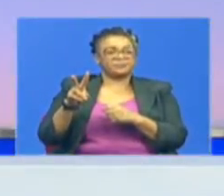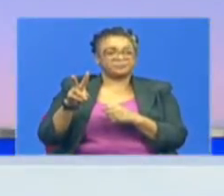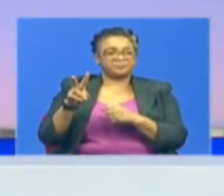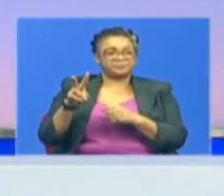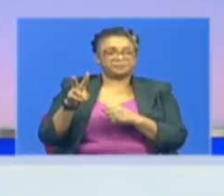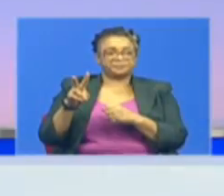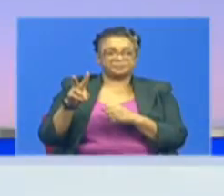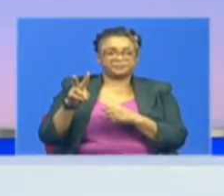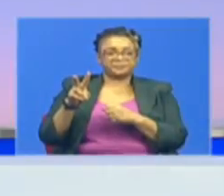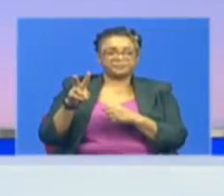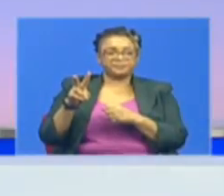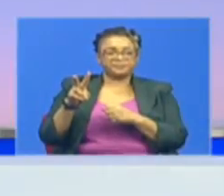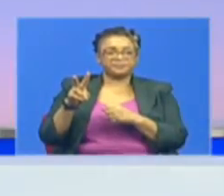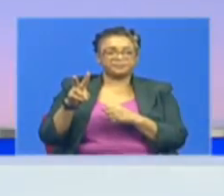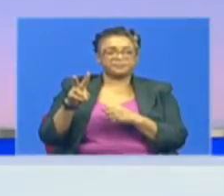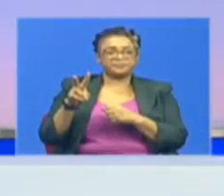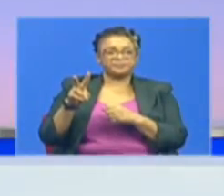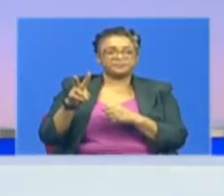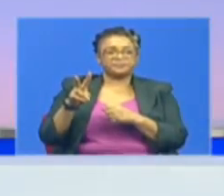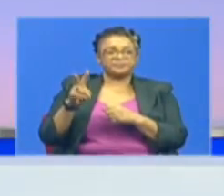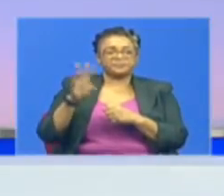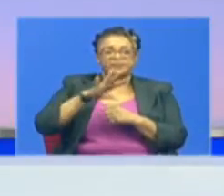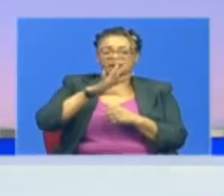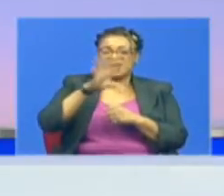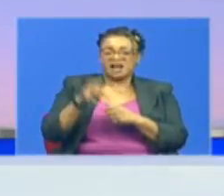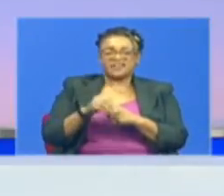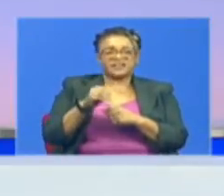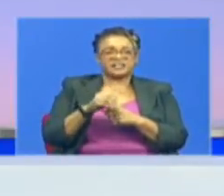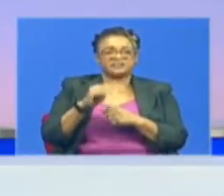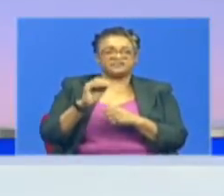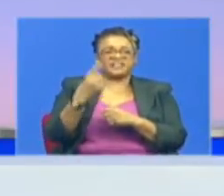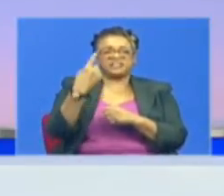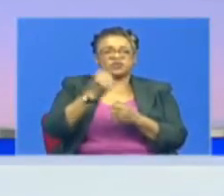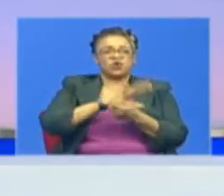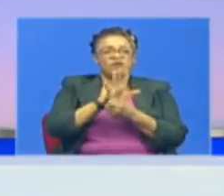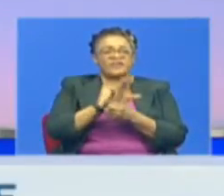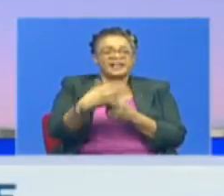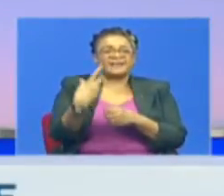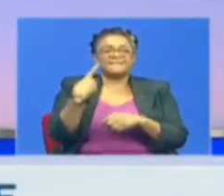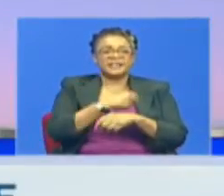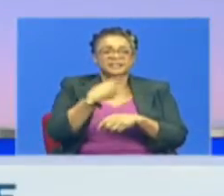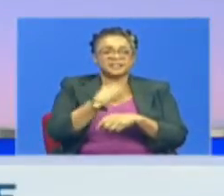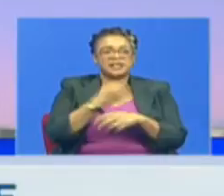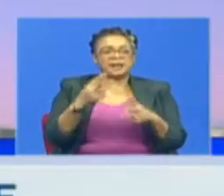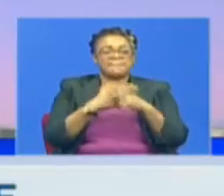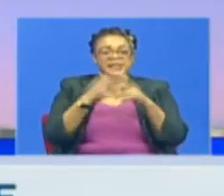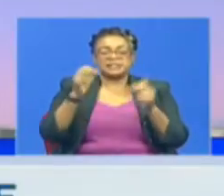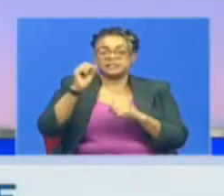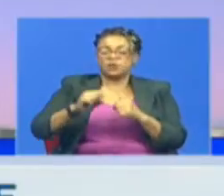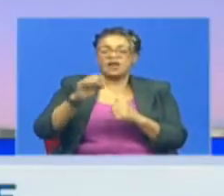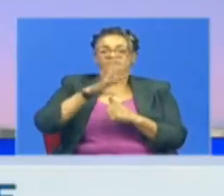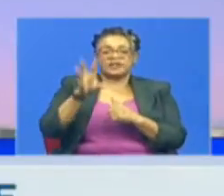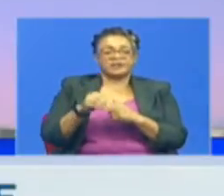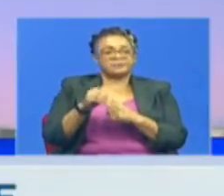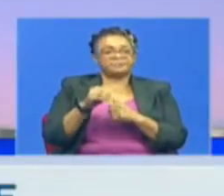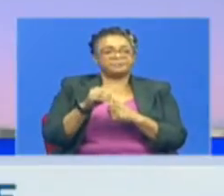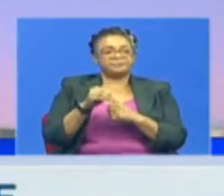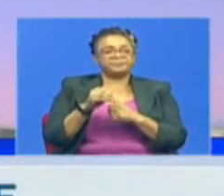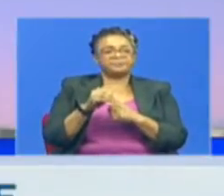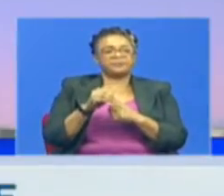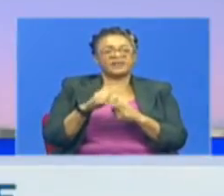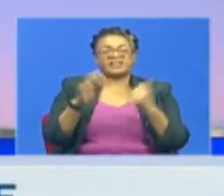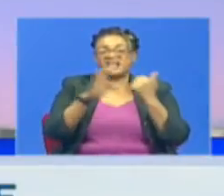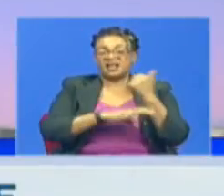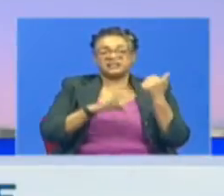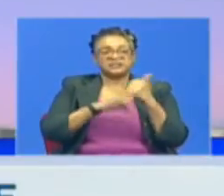All right, elsewhere on the continent, Africa's first COVID-19 vaccine trial has begun in South Africa, with the country set out